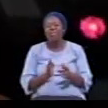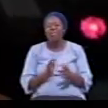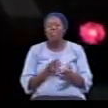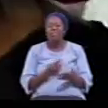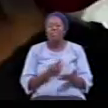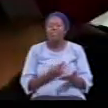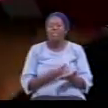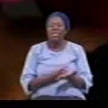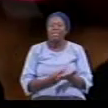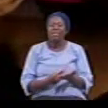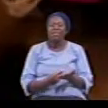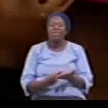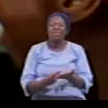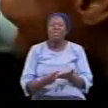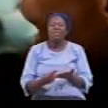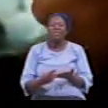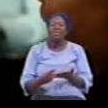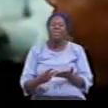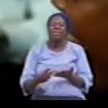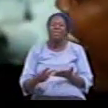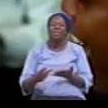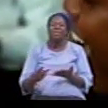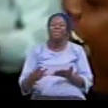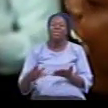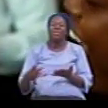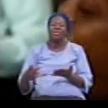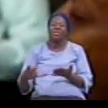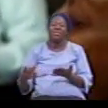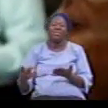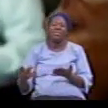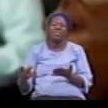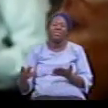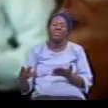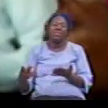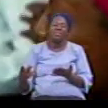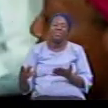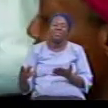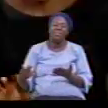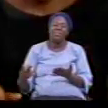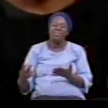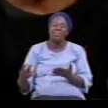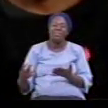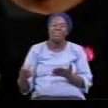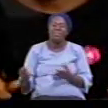Jesus never fails. Jesus never.